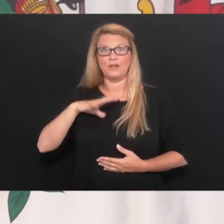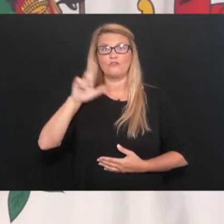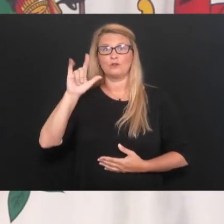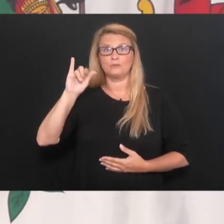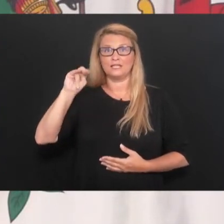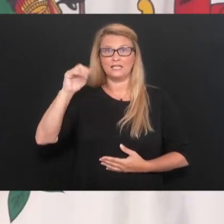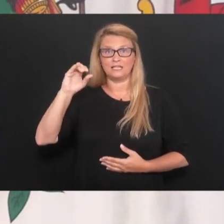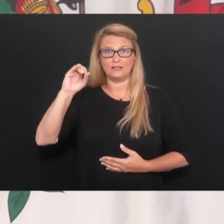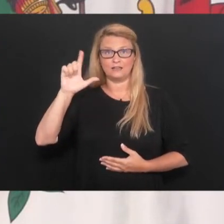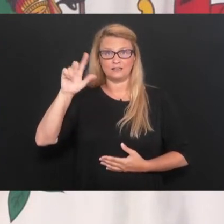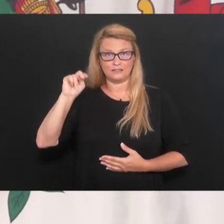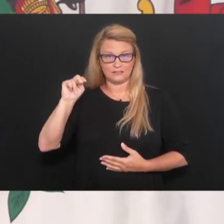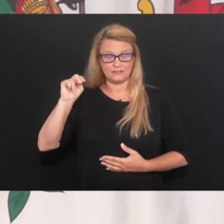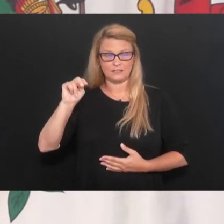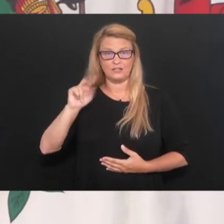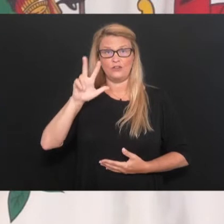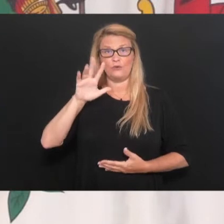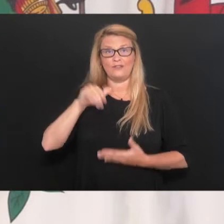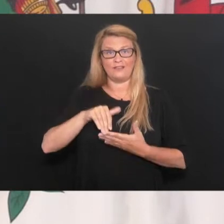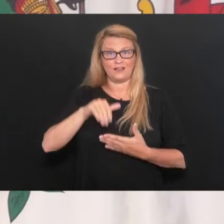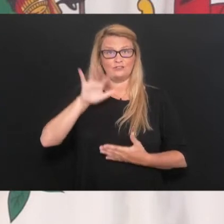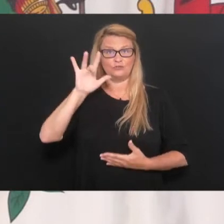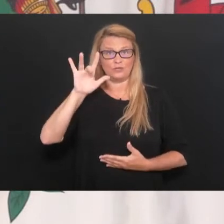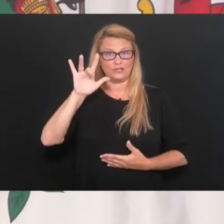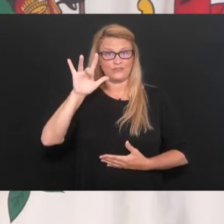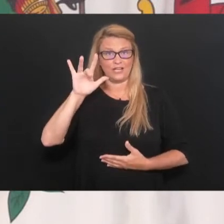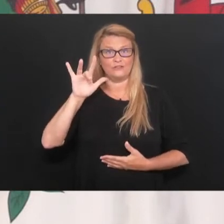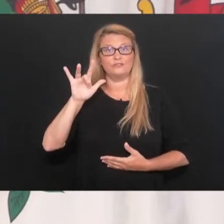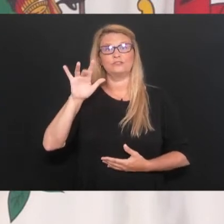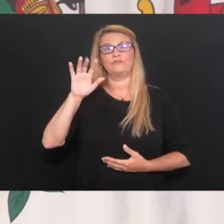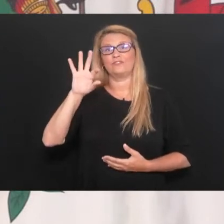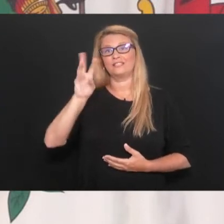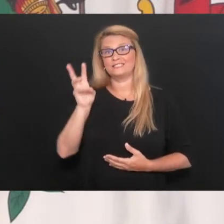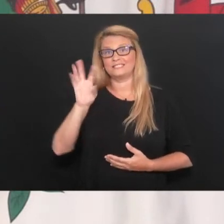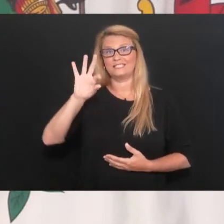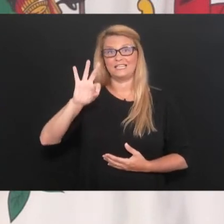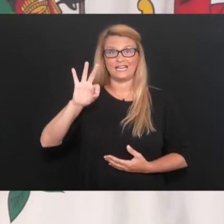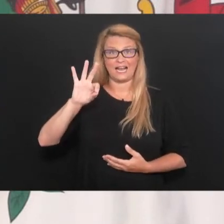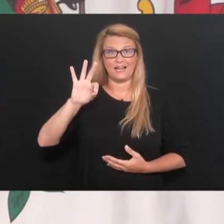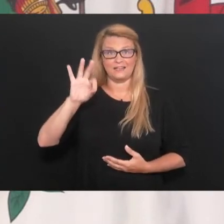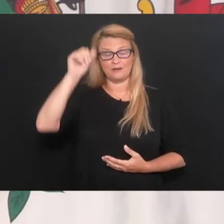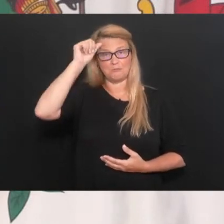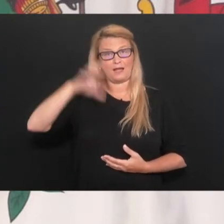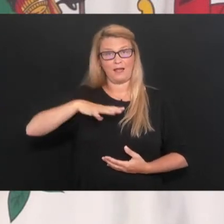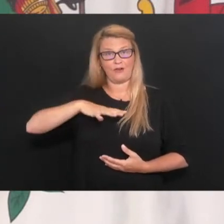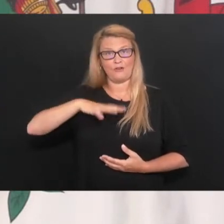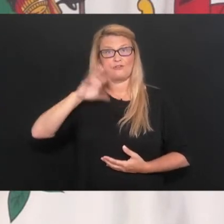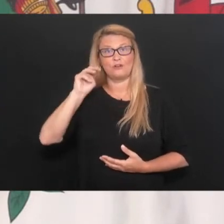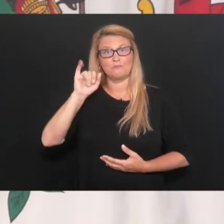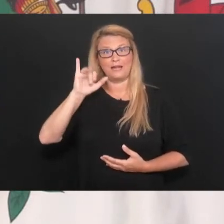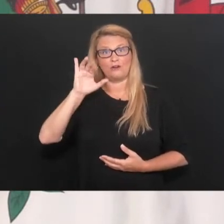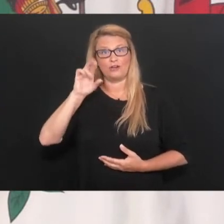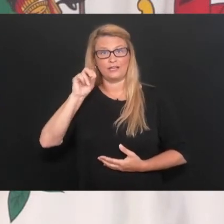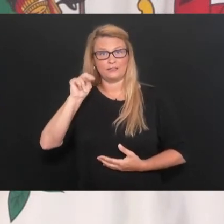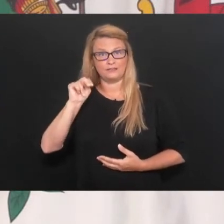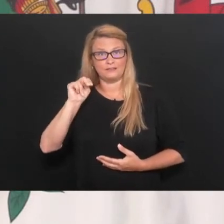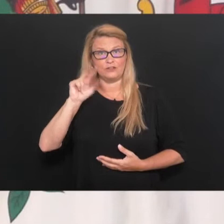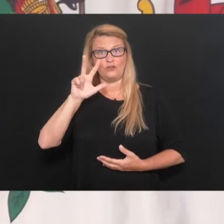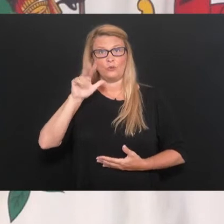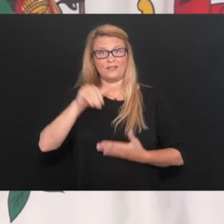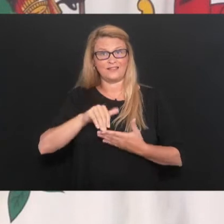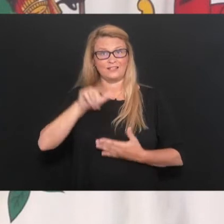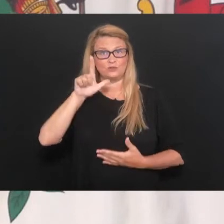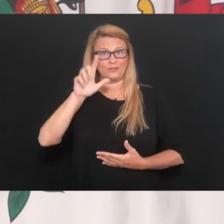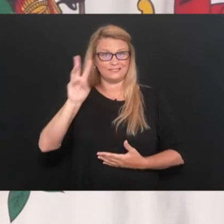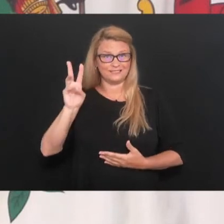County. The 3,025th death is a 69-year-old male from Marion County. The 3,026th